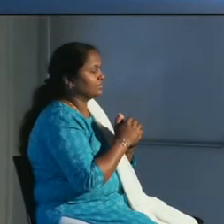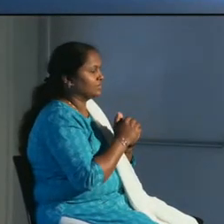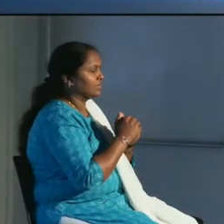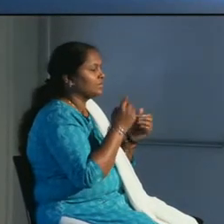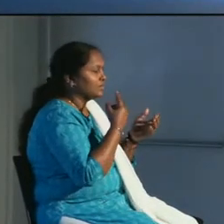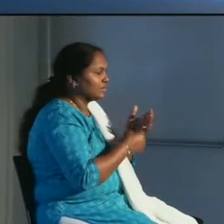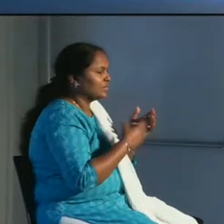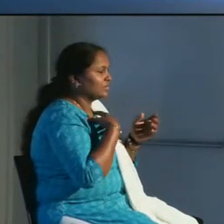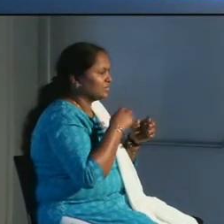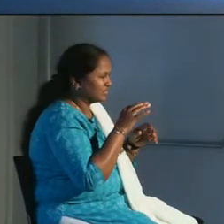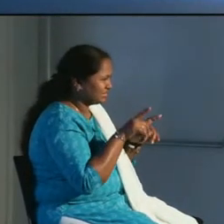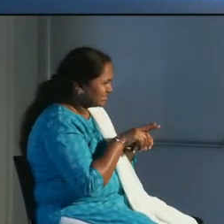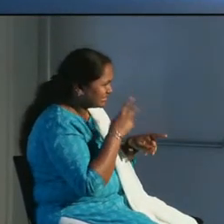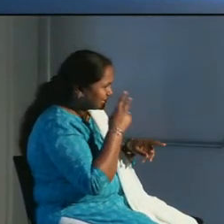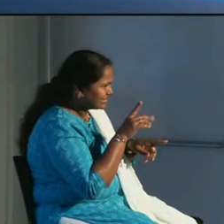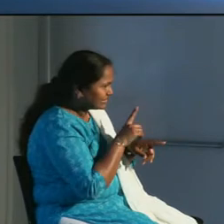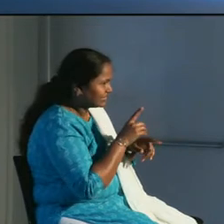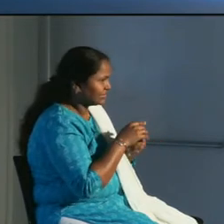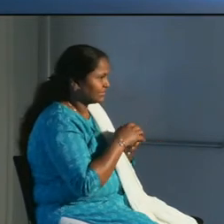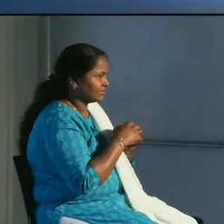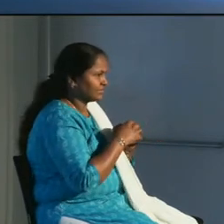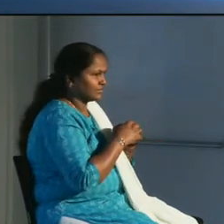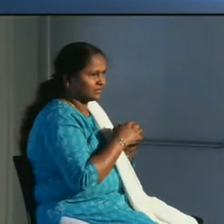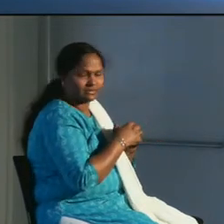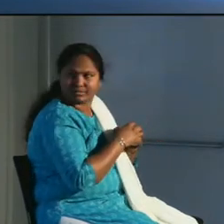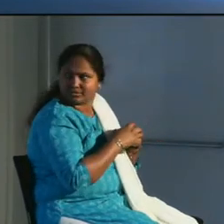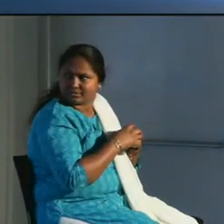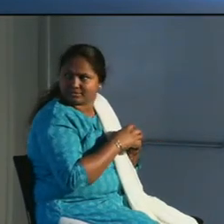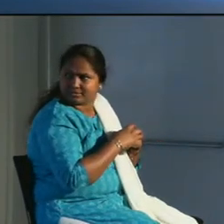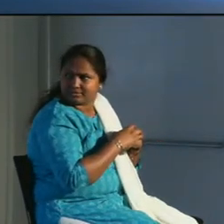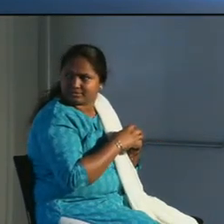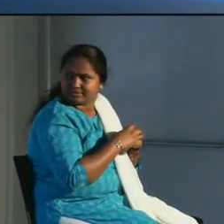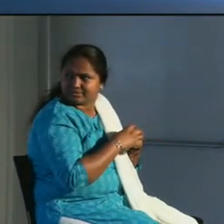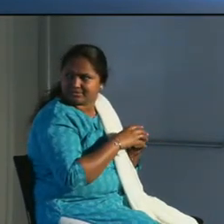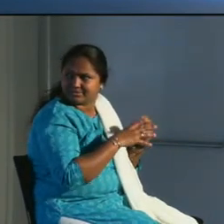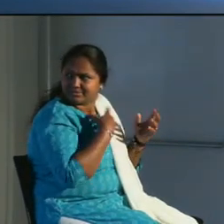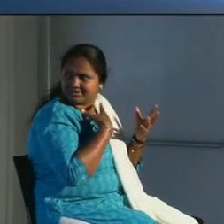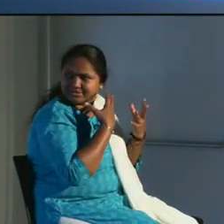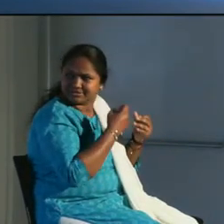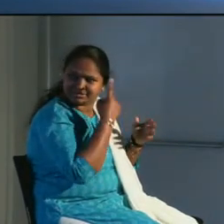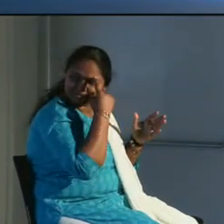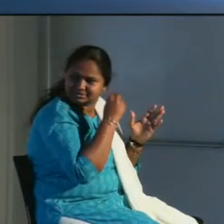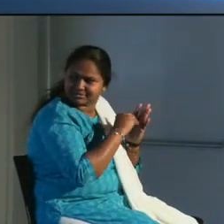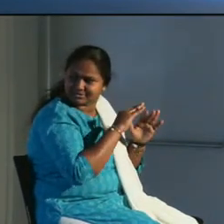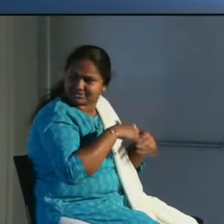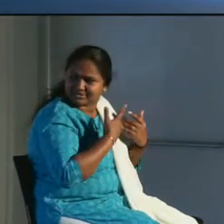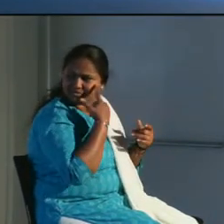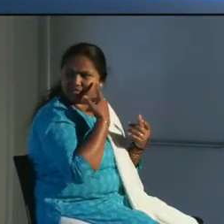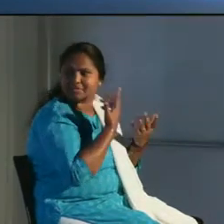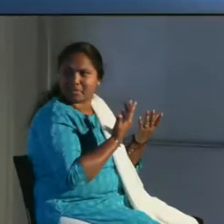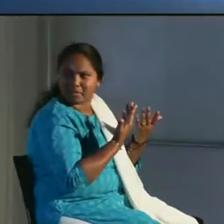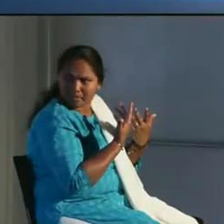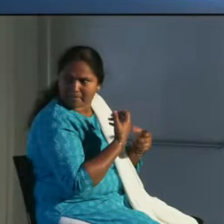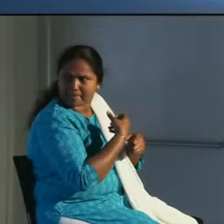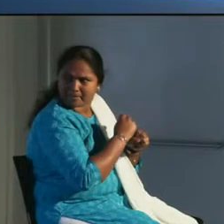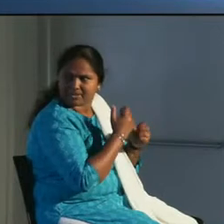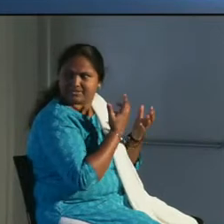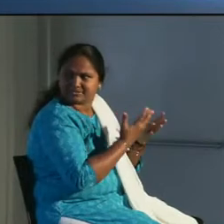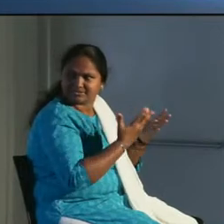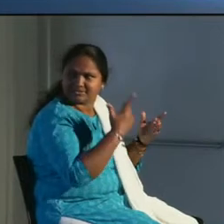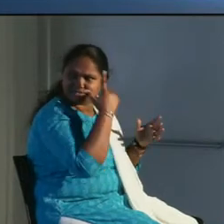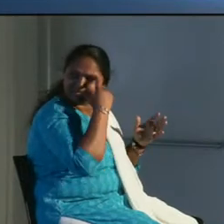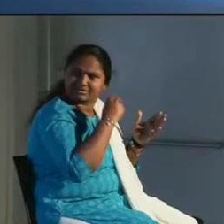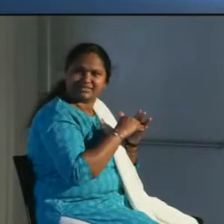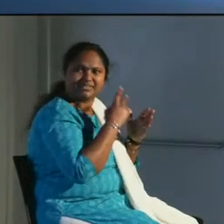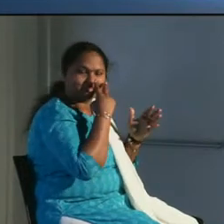What does it look like when you see a blank wall or a canvas? And how is it that you're going to make something which is kind of viewed